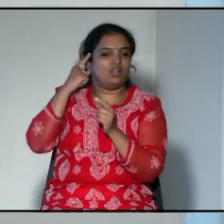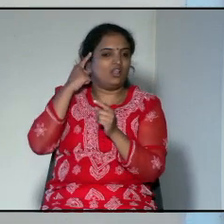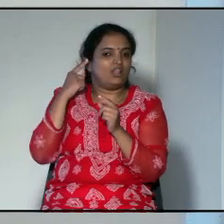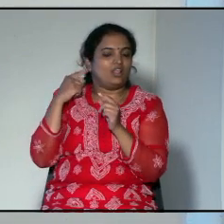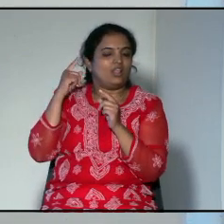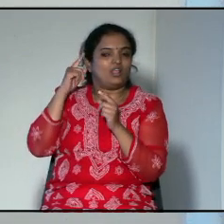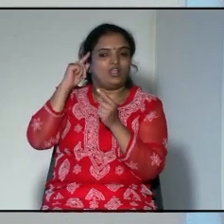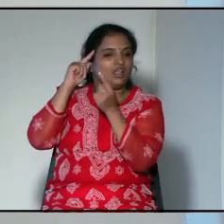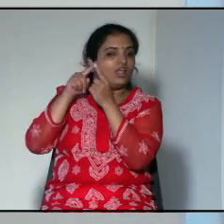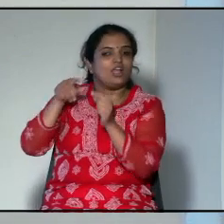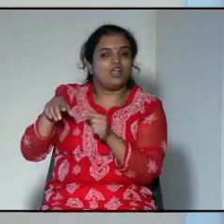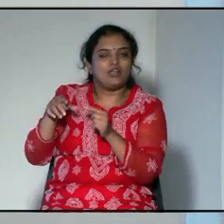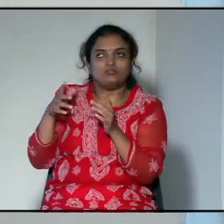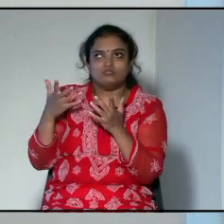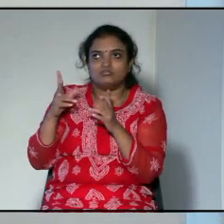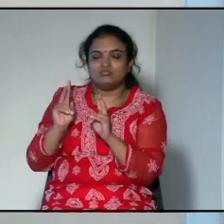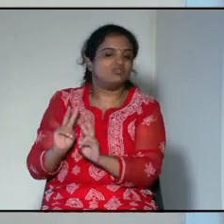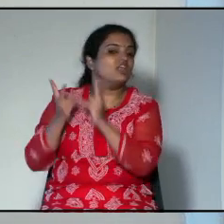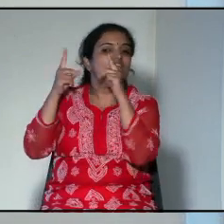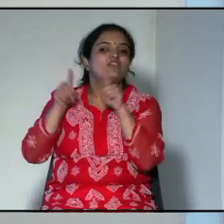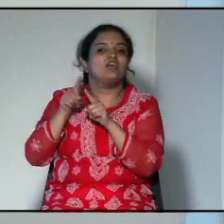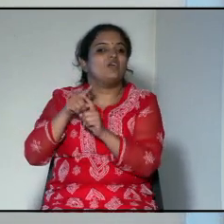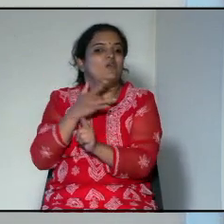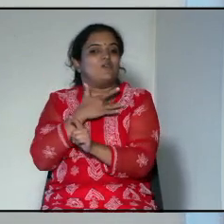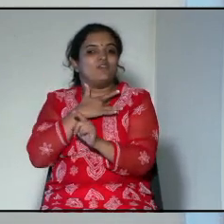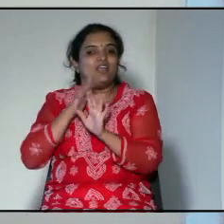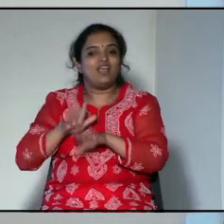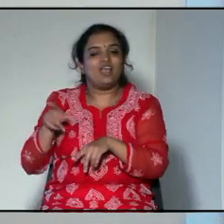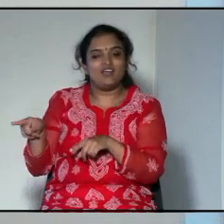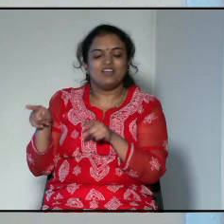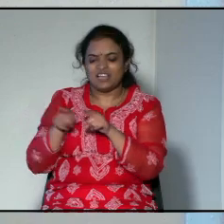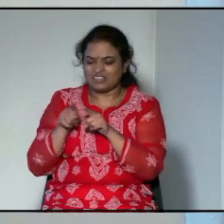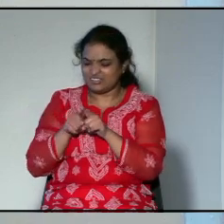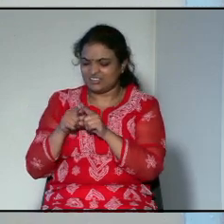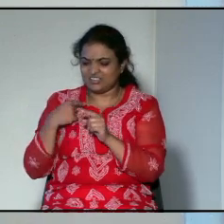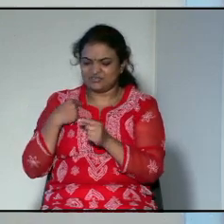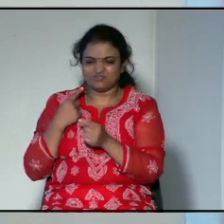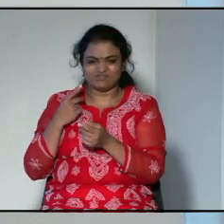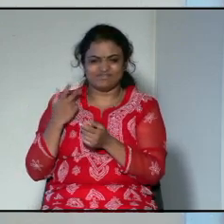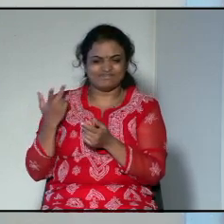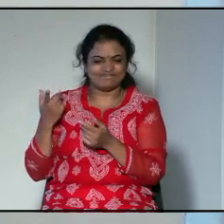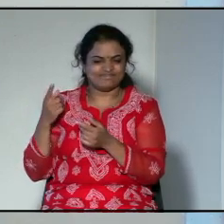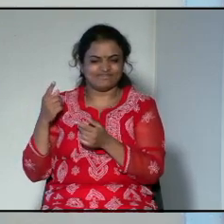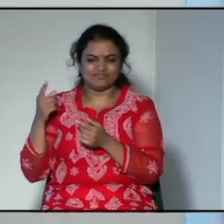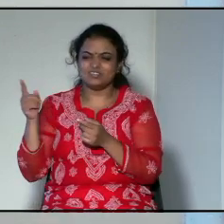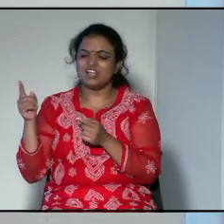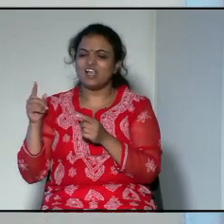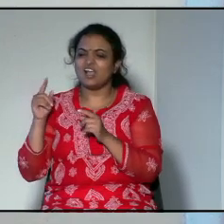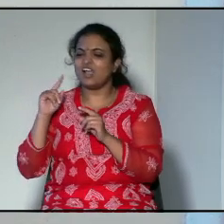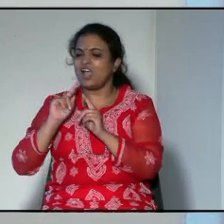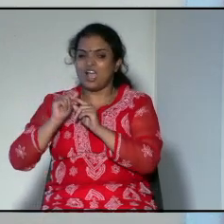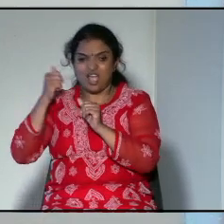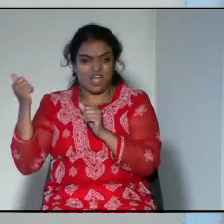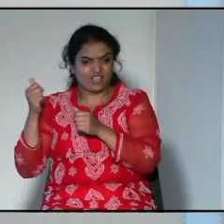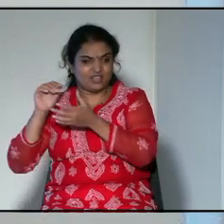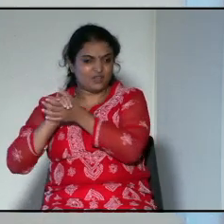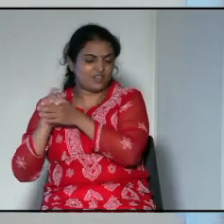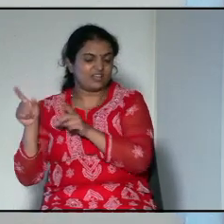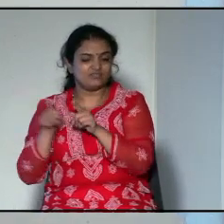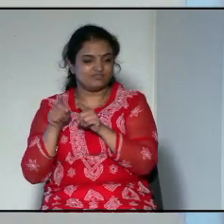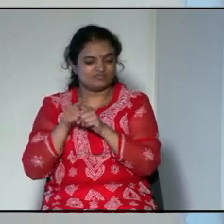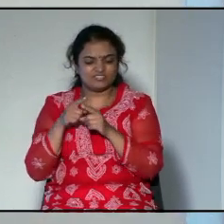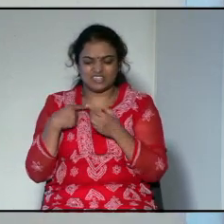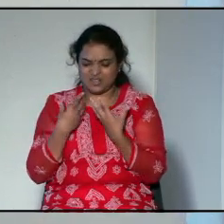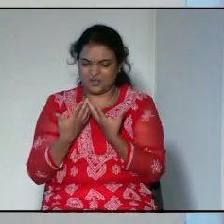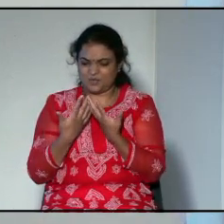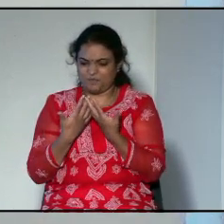Bose, who was then heading the ASI, had a long-standing interest in temple builders, building methods, and material